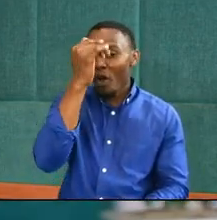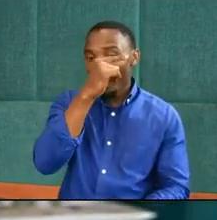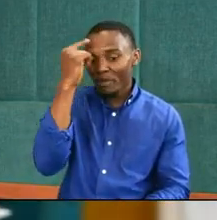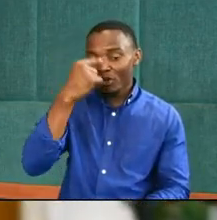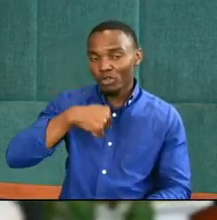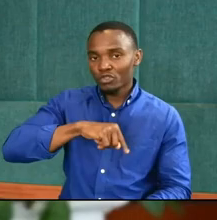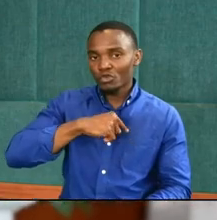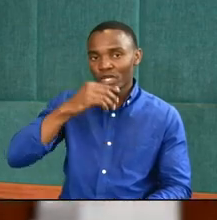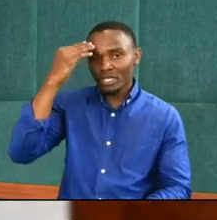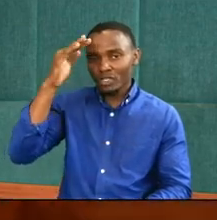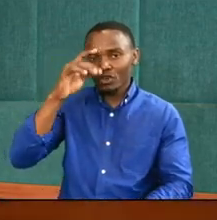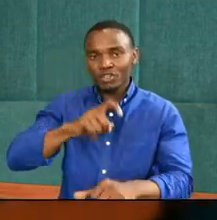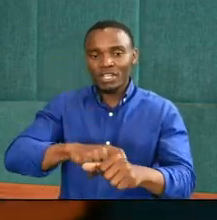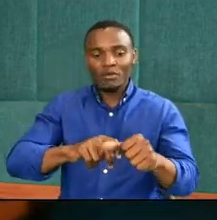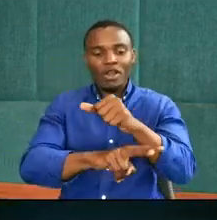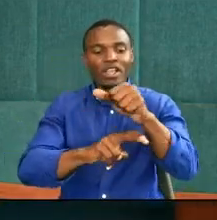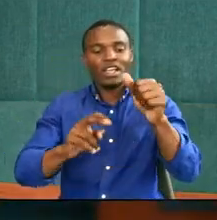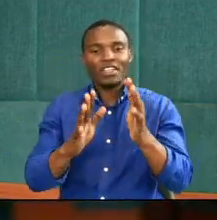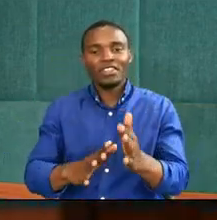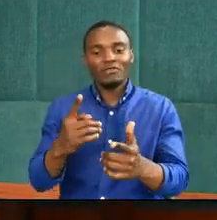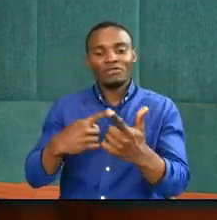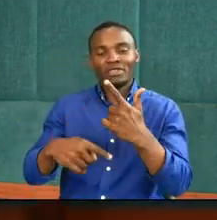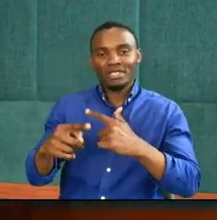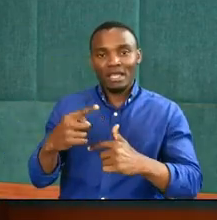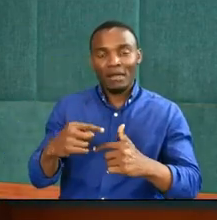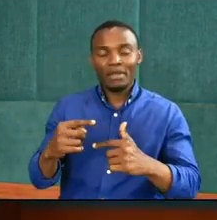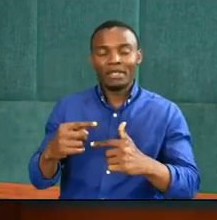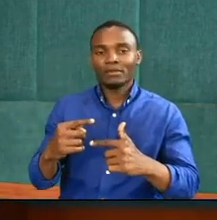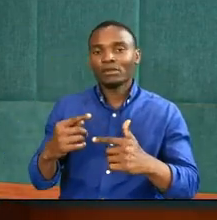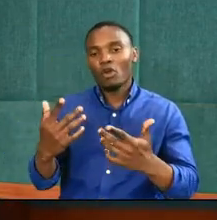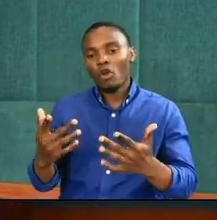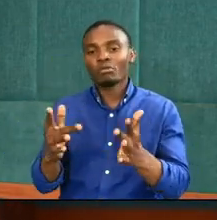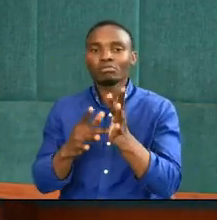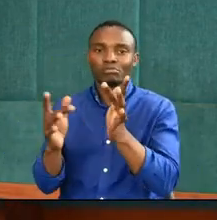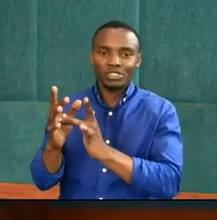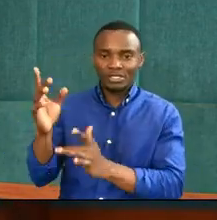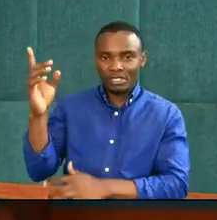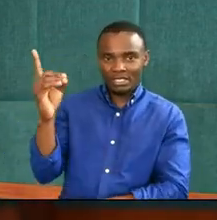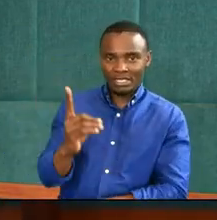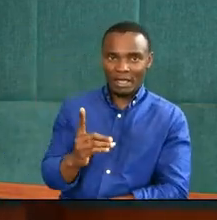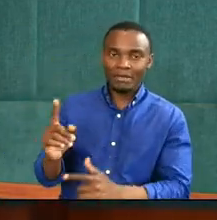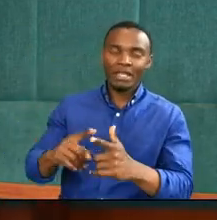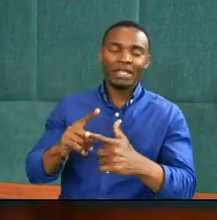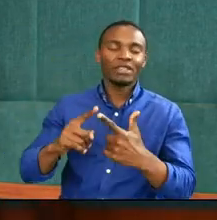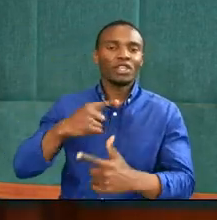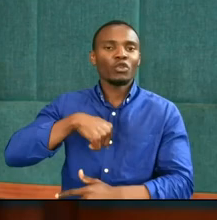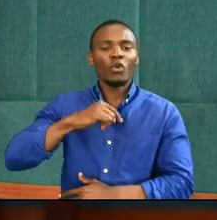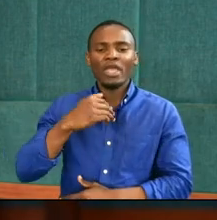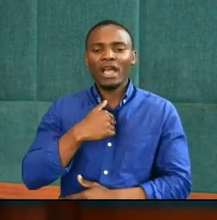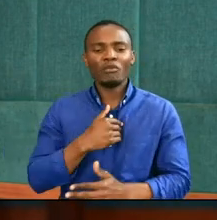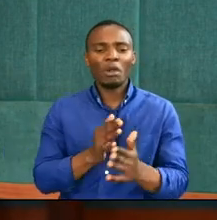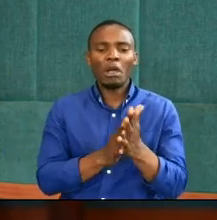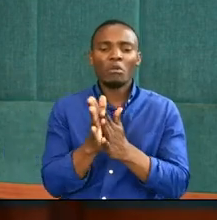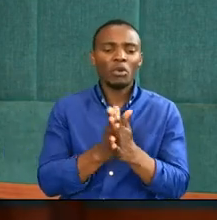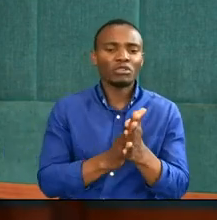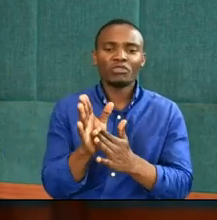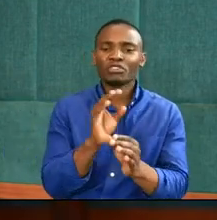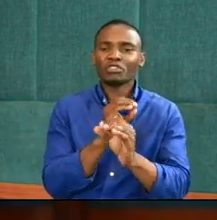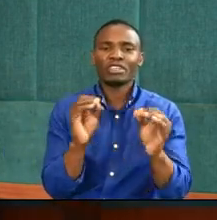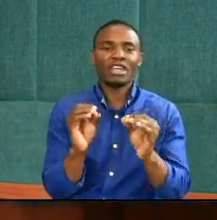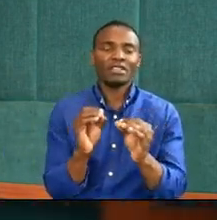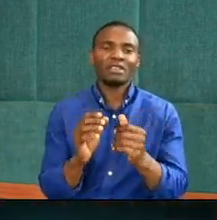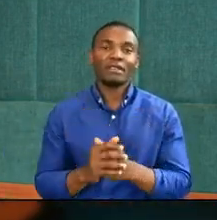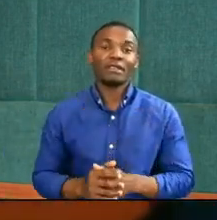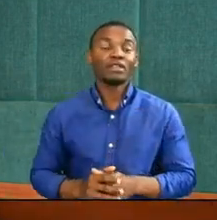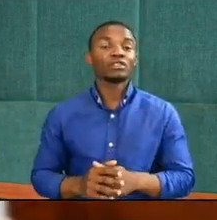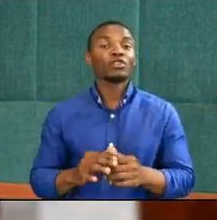what time the thief is coming, it caused us not to have the level of motivation and zeal that we needed to put in.